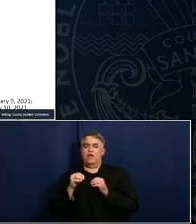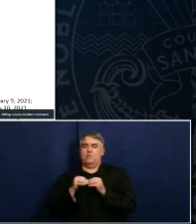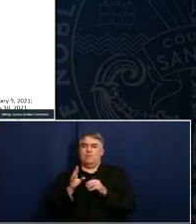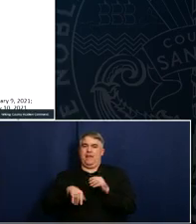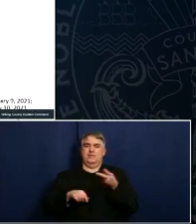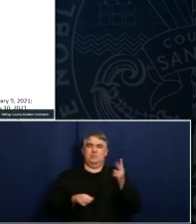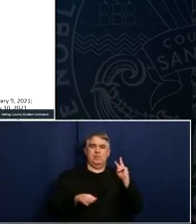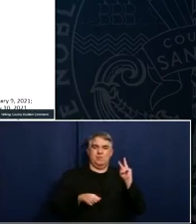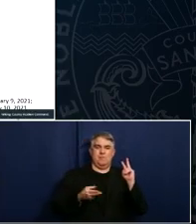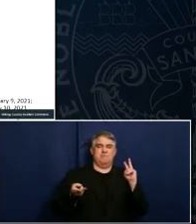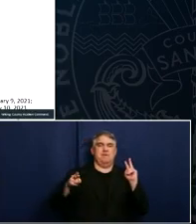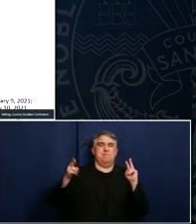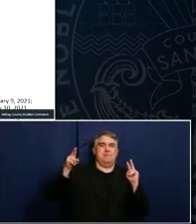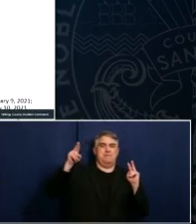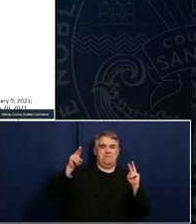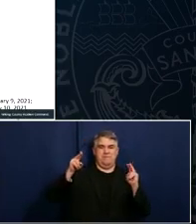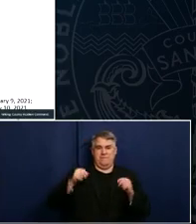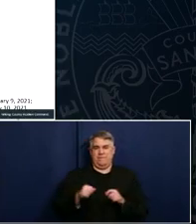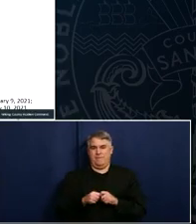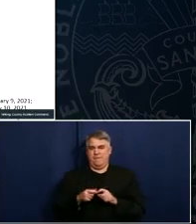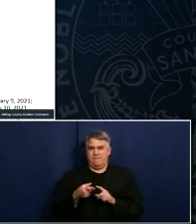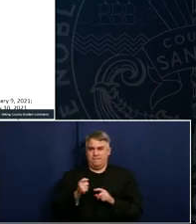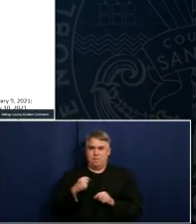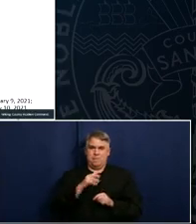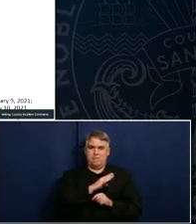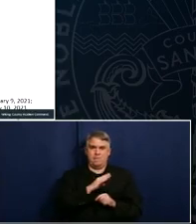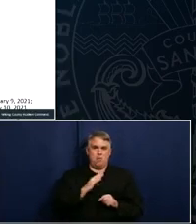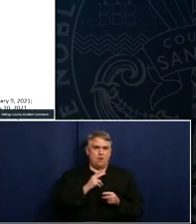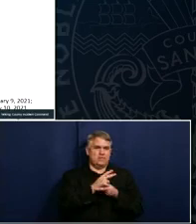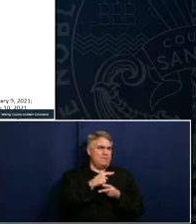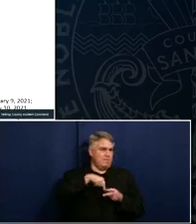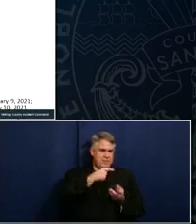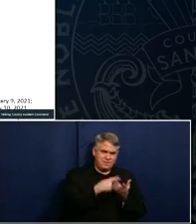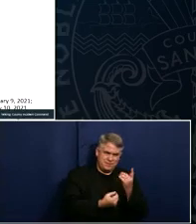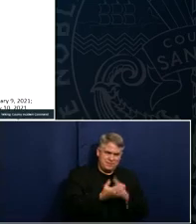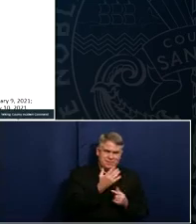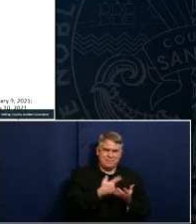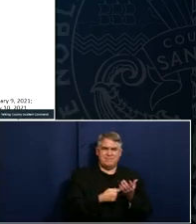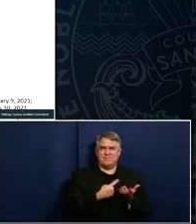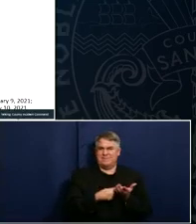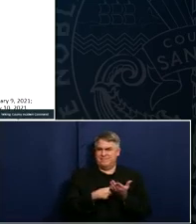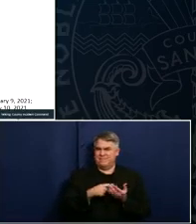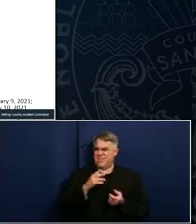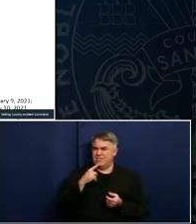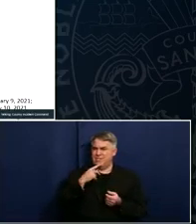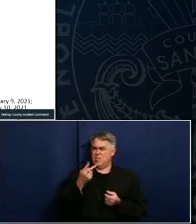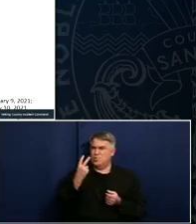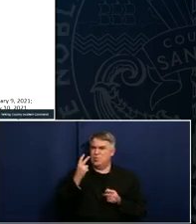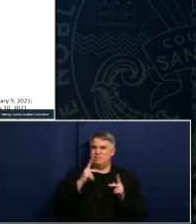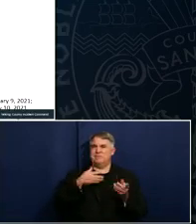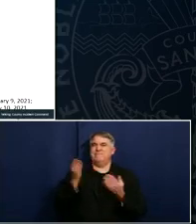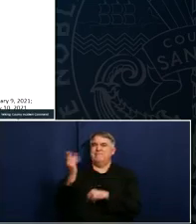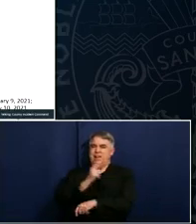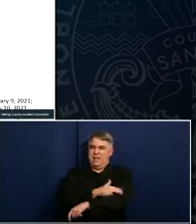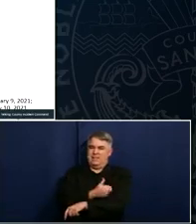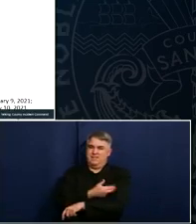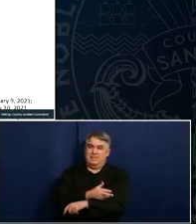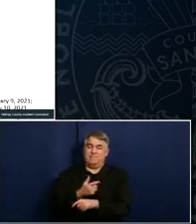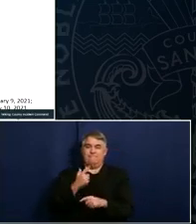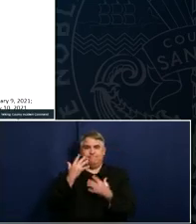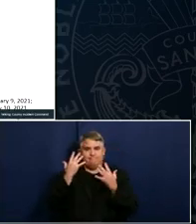Board of Supervisors meeting. Again, 2 hospitalizations and unfortunately 1 death.